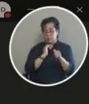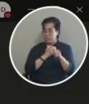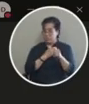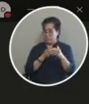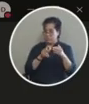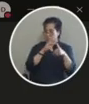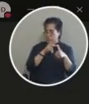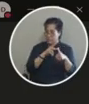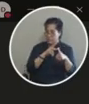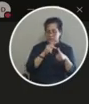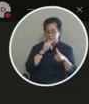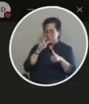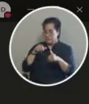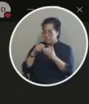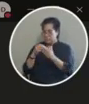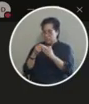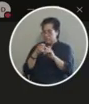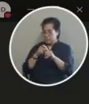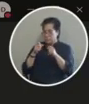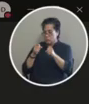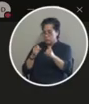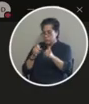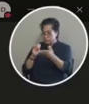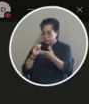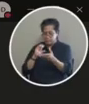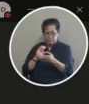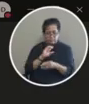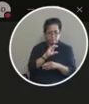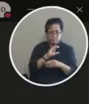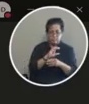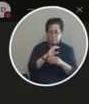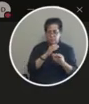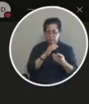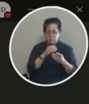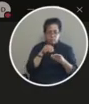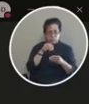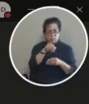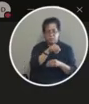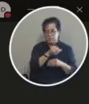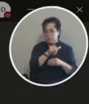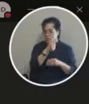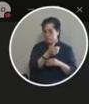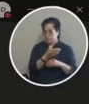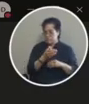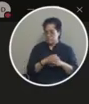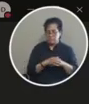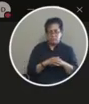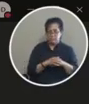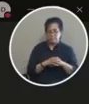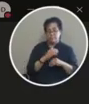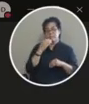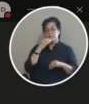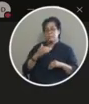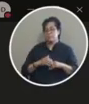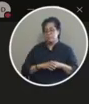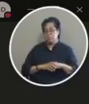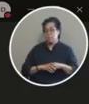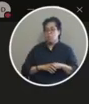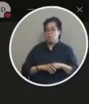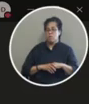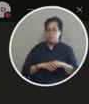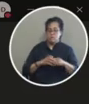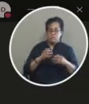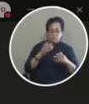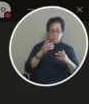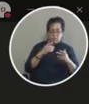think we should take money from street and road improvement so we can fulfill other desires. So thank you. Thank you. The